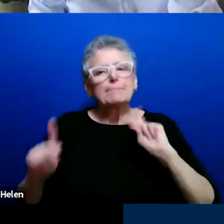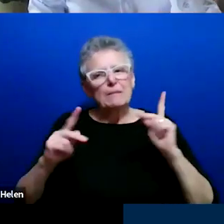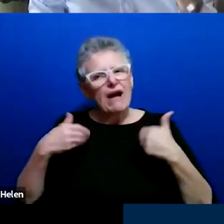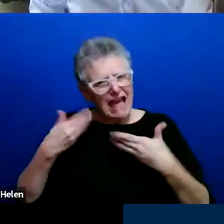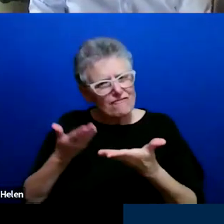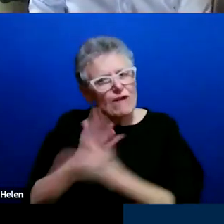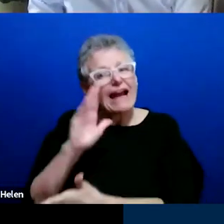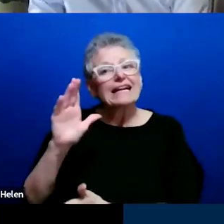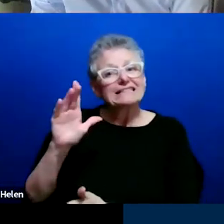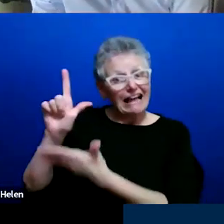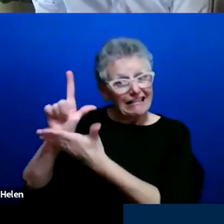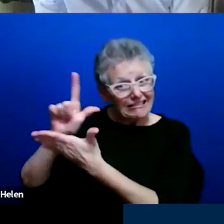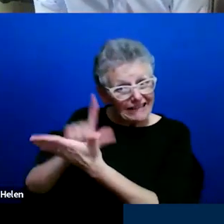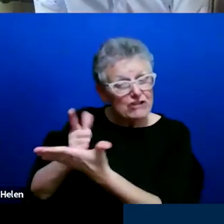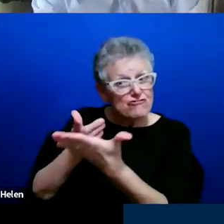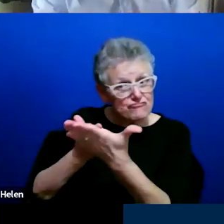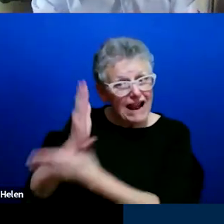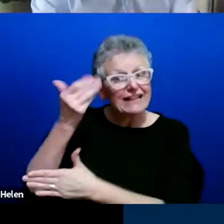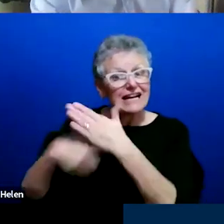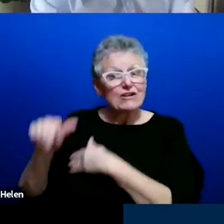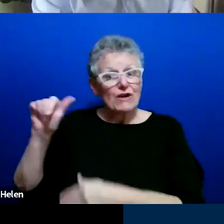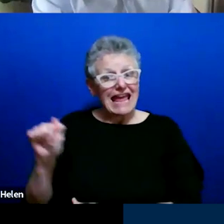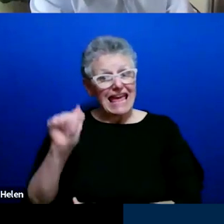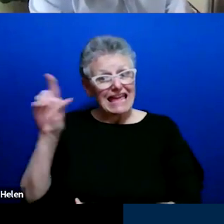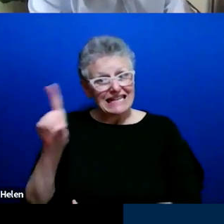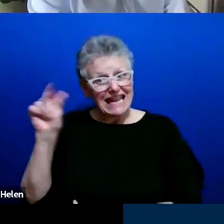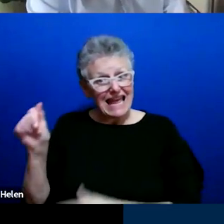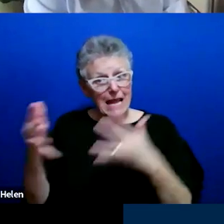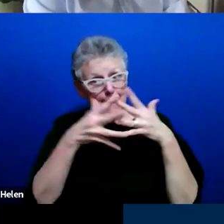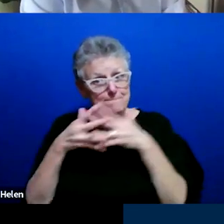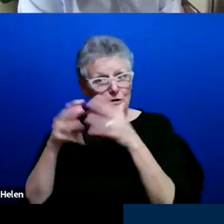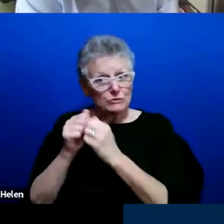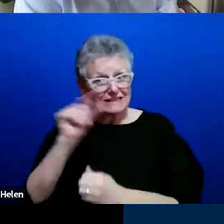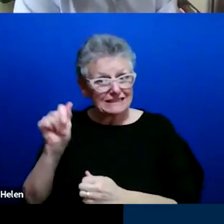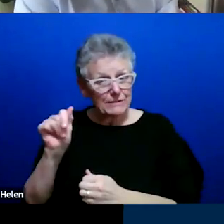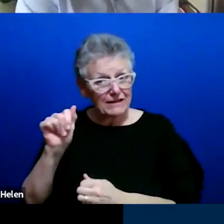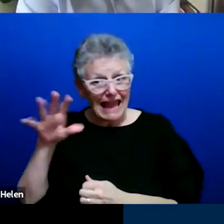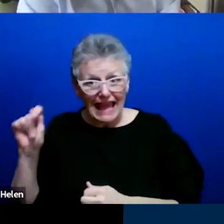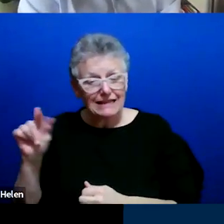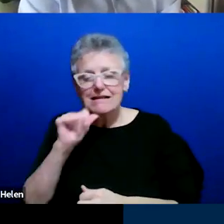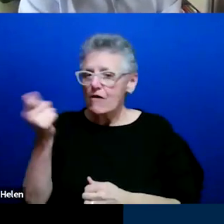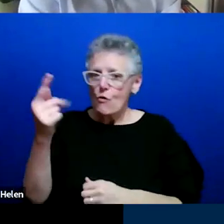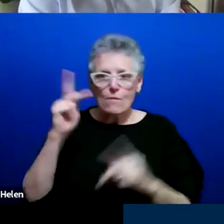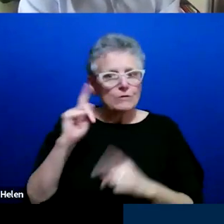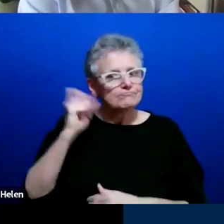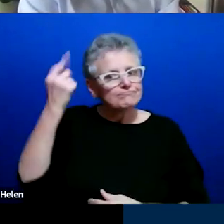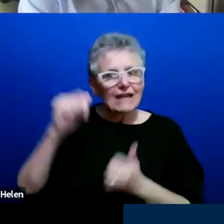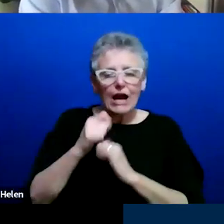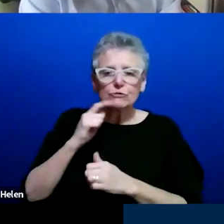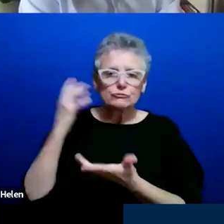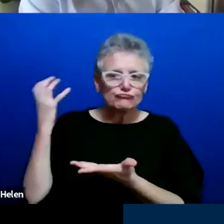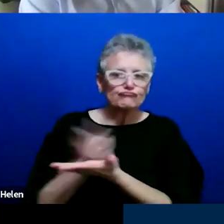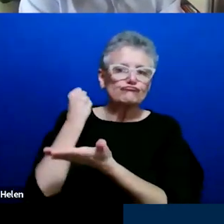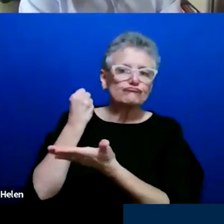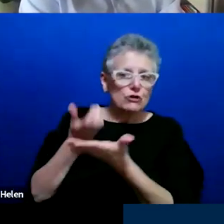rights, legal rights under the Americans with Disabilities Act, and not everyone really understands how to use these rights. There